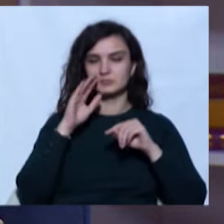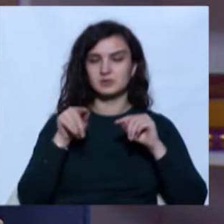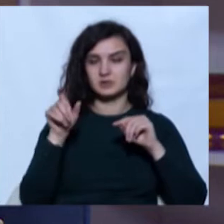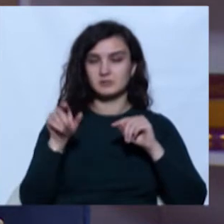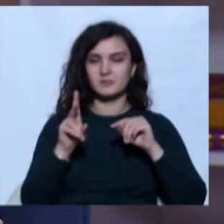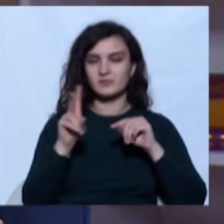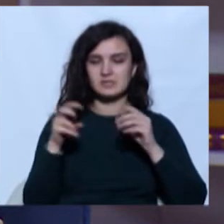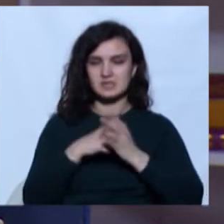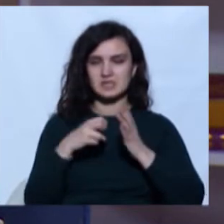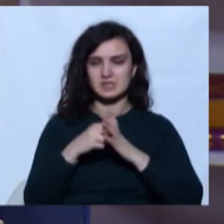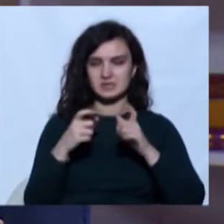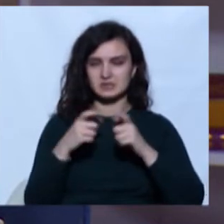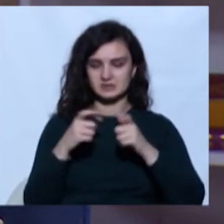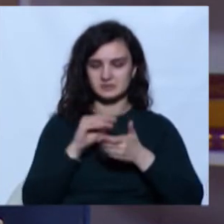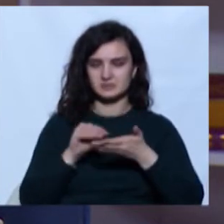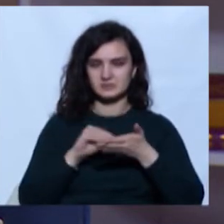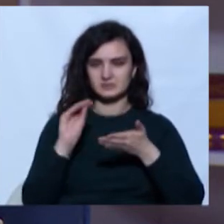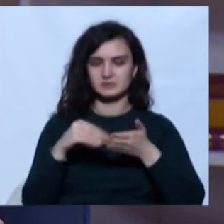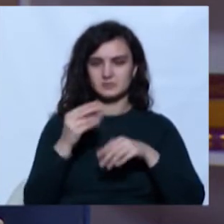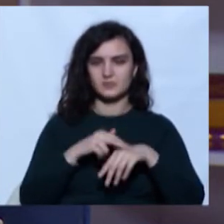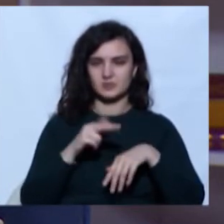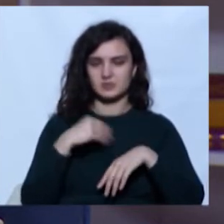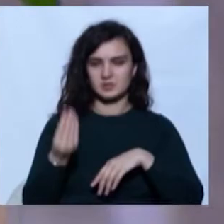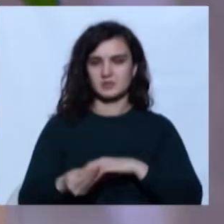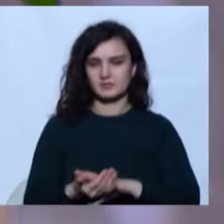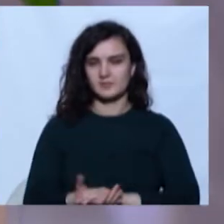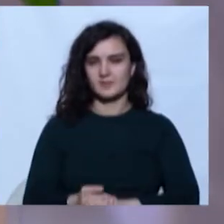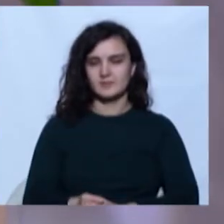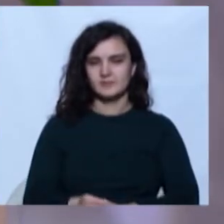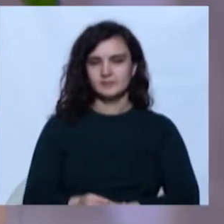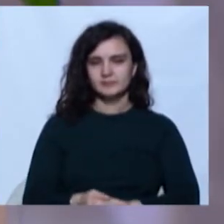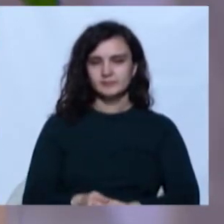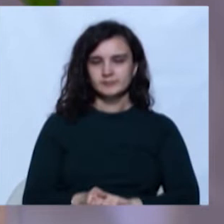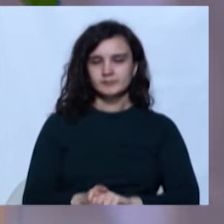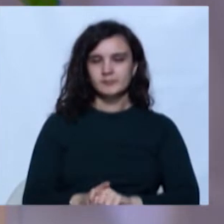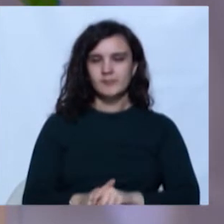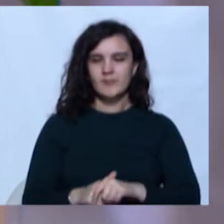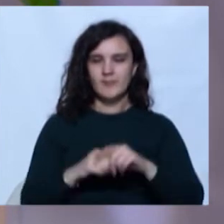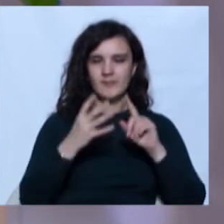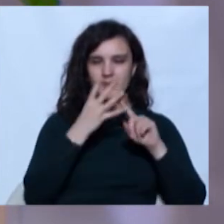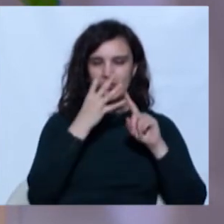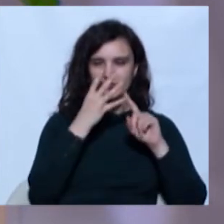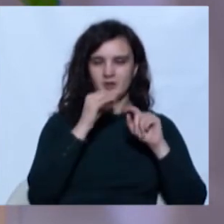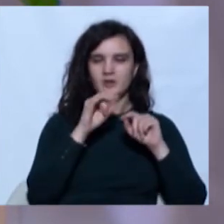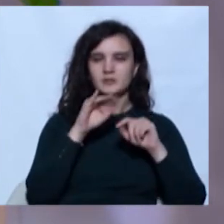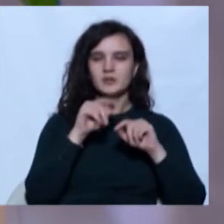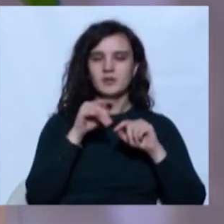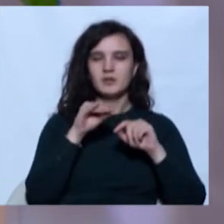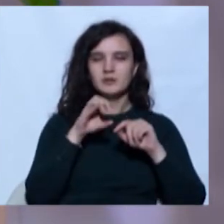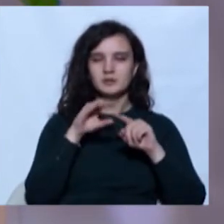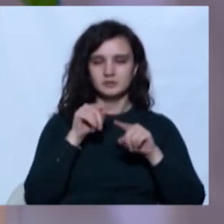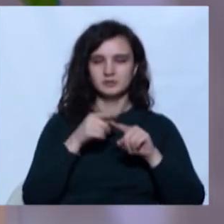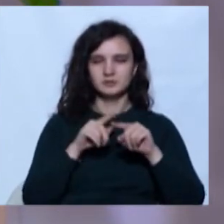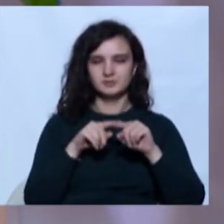the letter that Danglars wrote to the police. And we have a fourth antagonist, so it